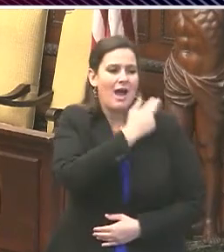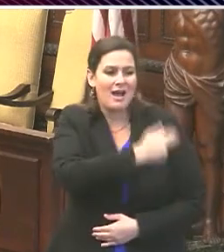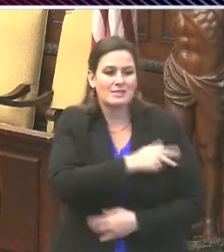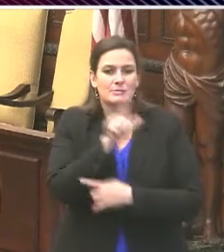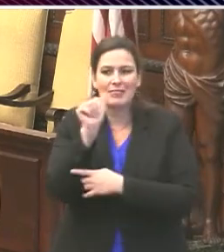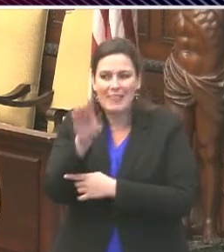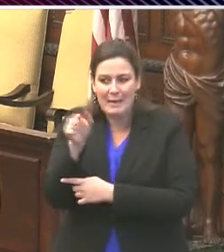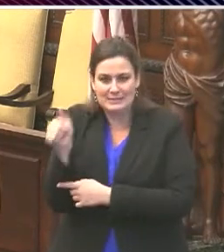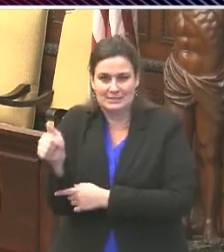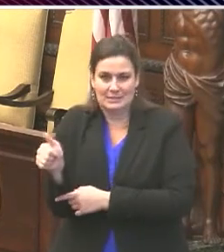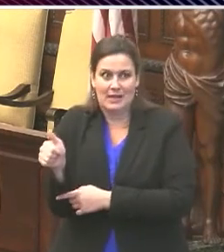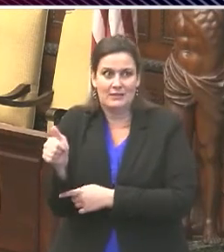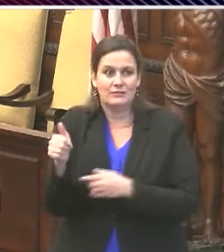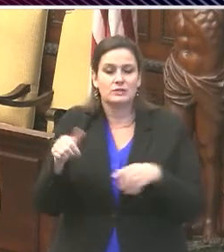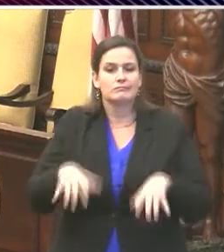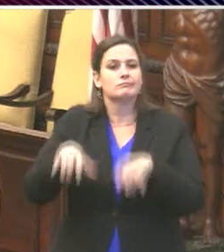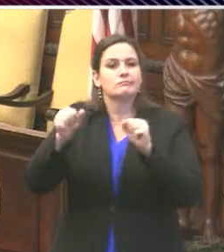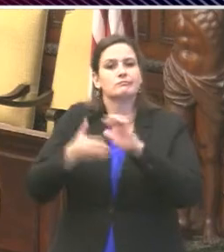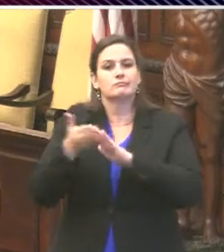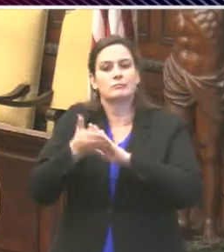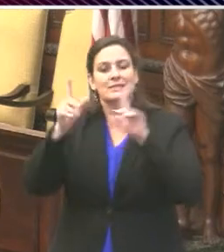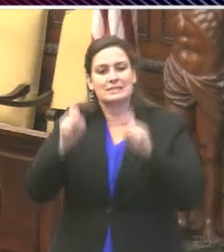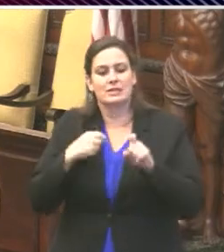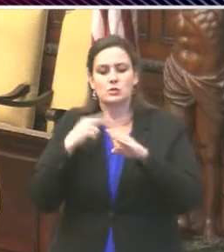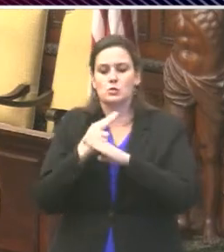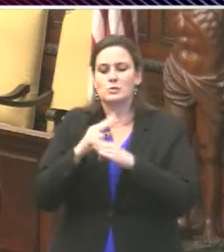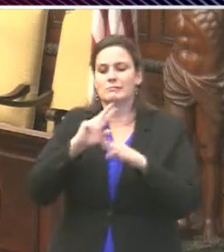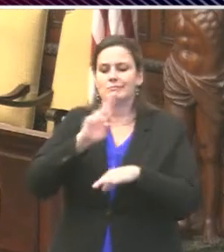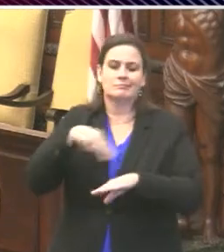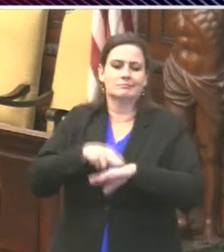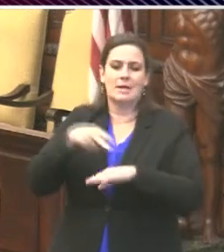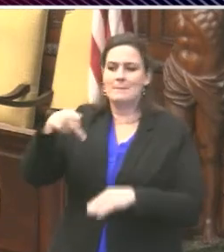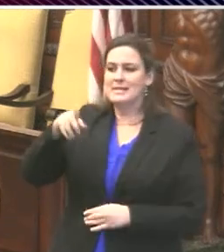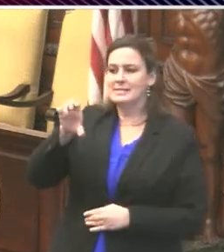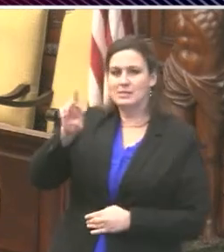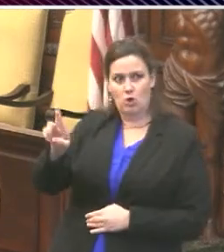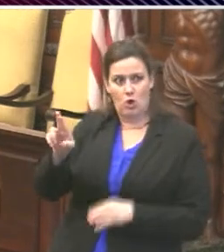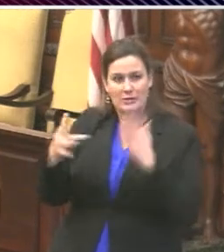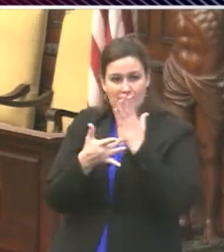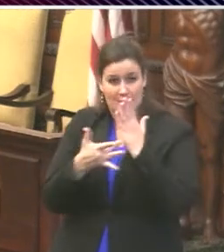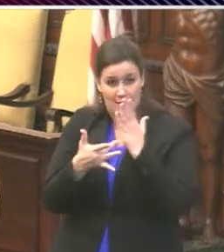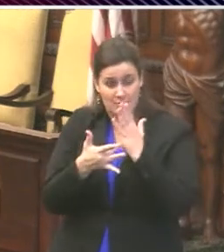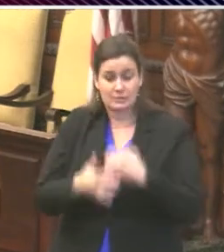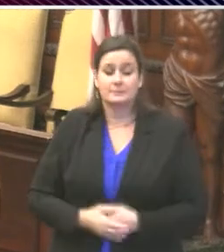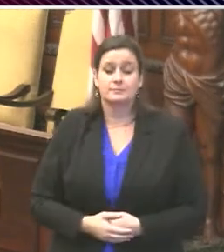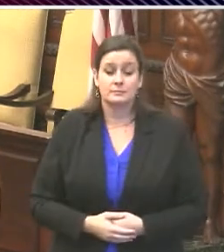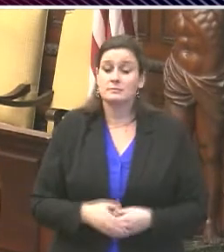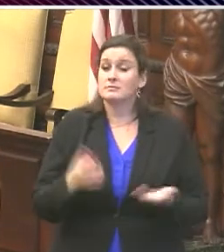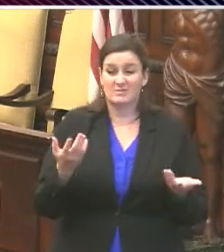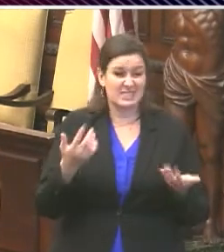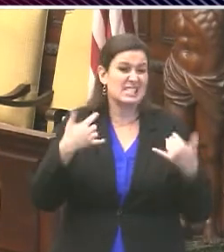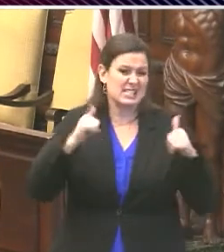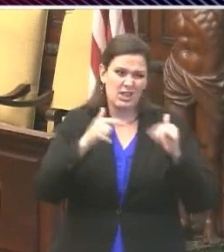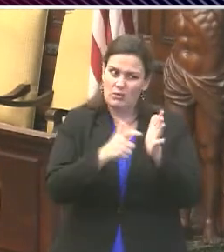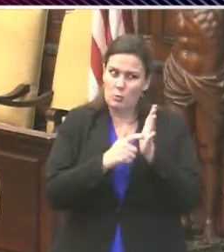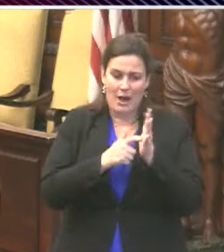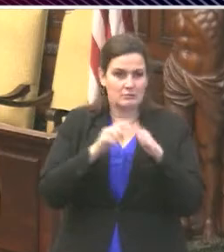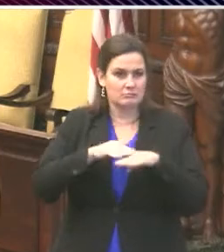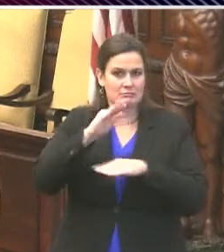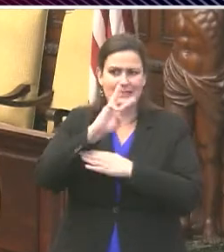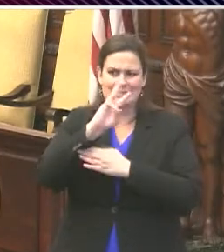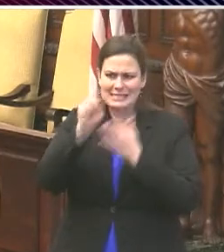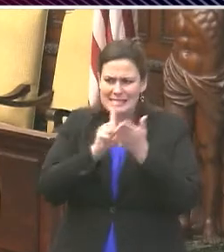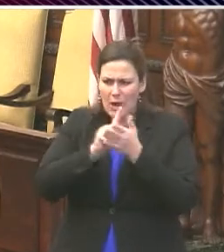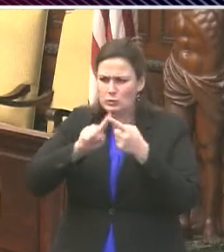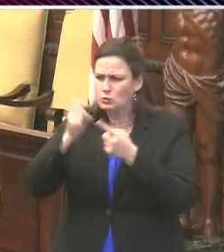doing testing using the typical PCR technology that takes, under the best of circumstances, 6 hours or maybe 12